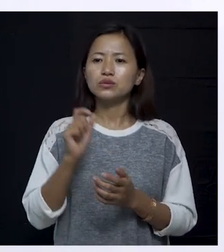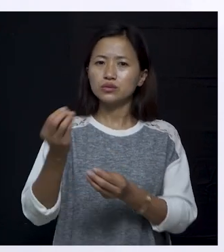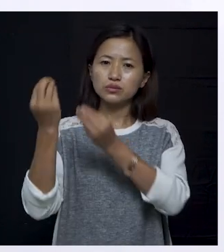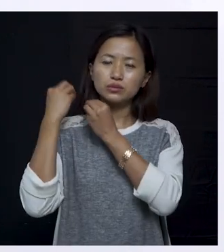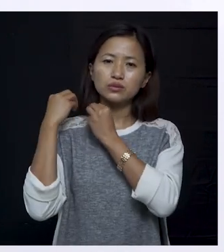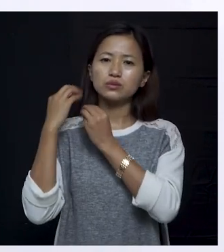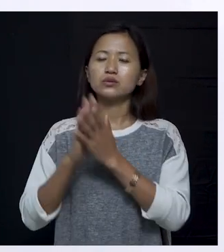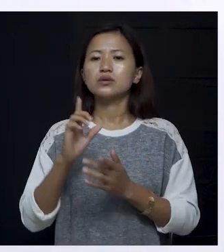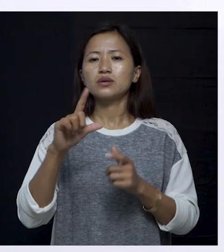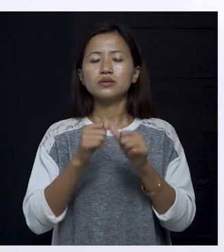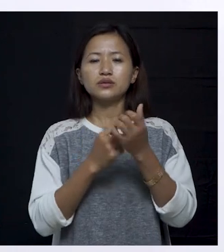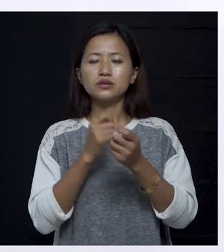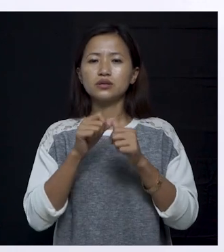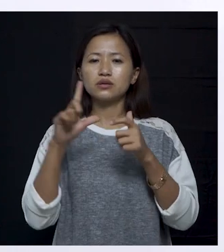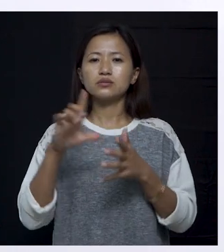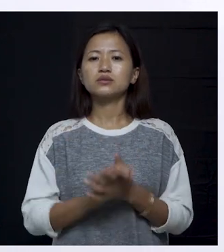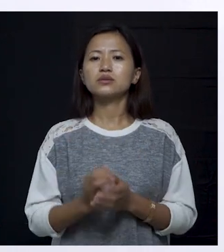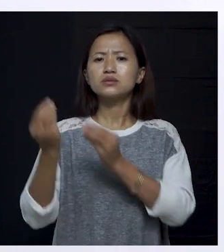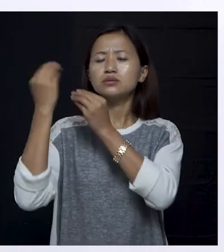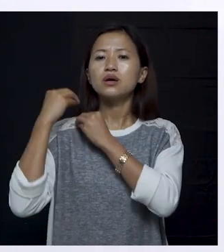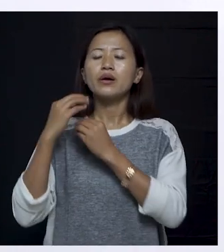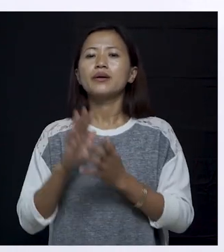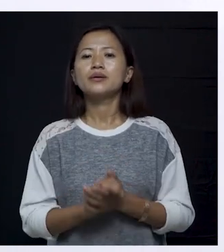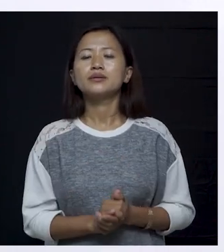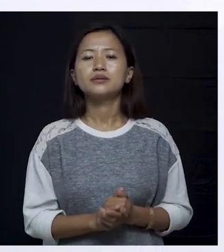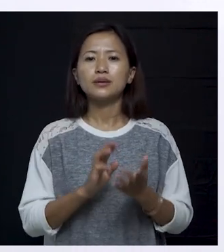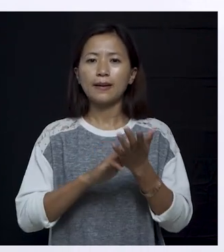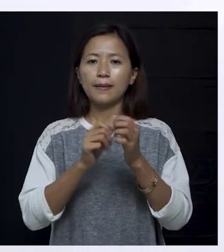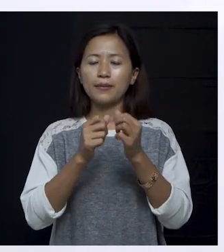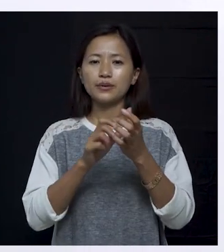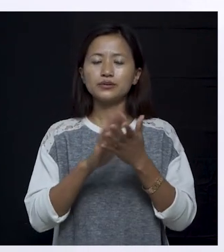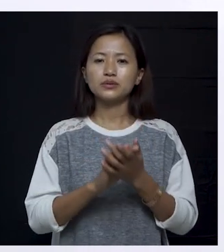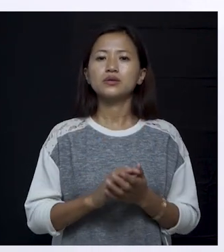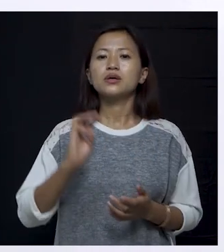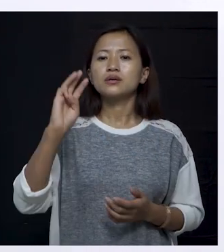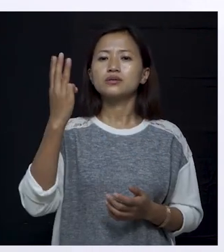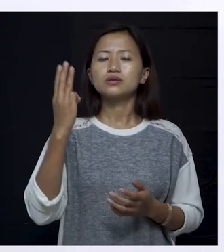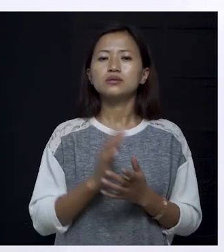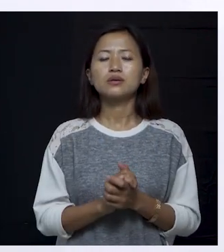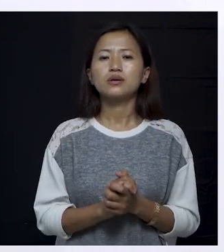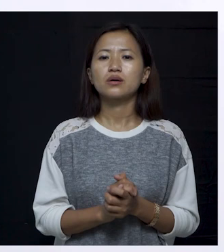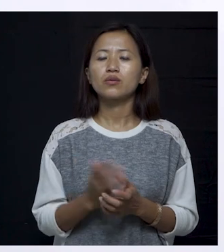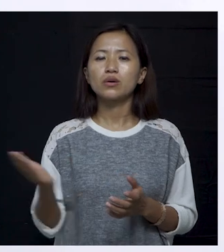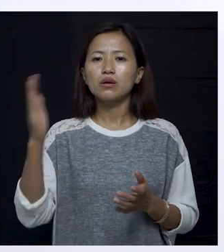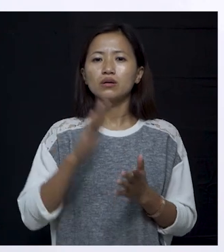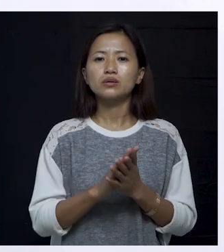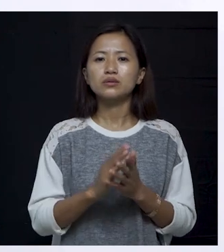is your legal duty. So that is what we meant by mandamus, okay? Then the third one is, we call it